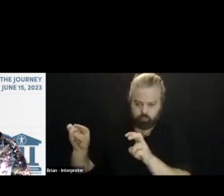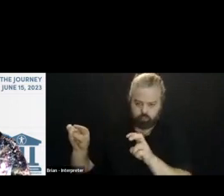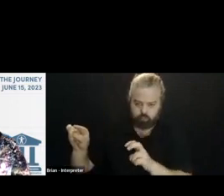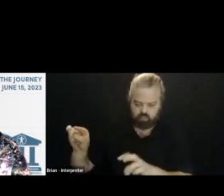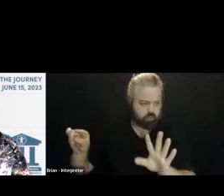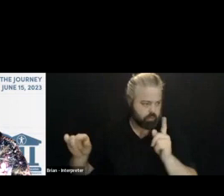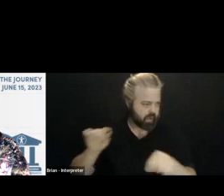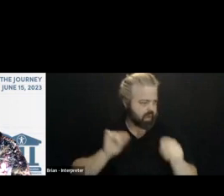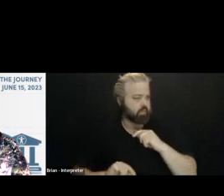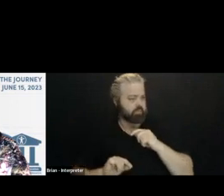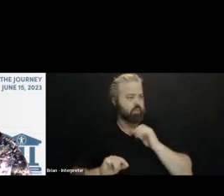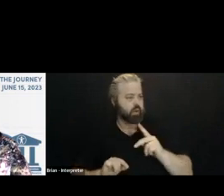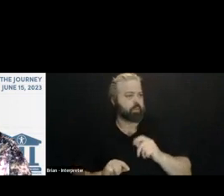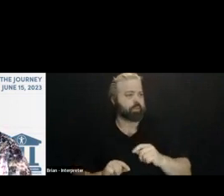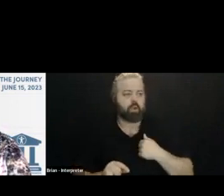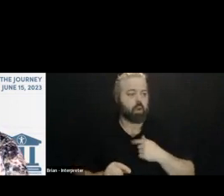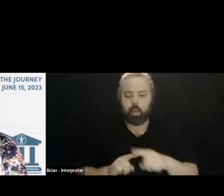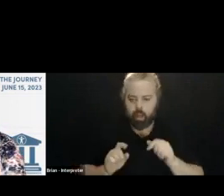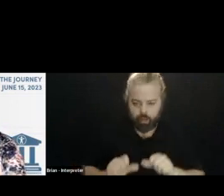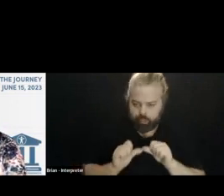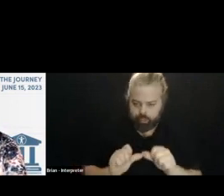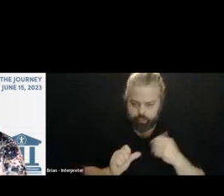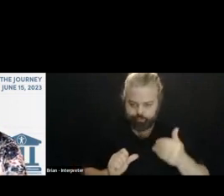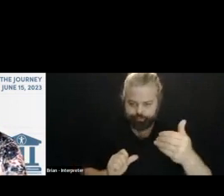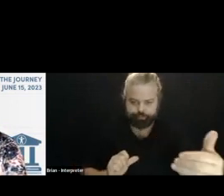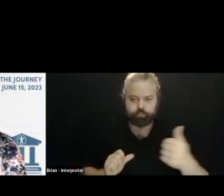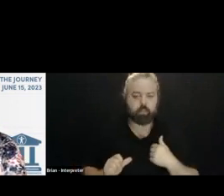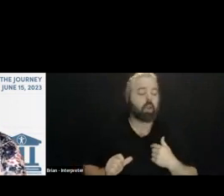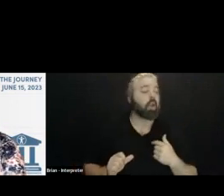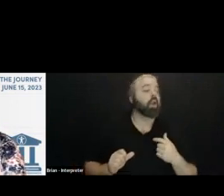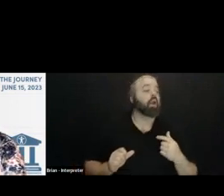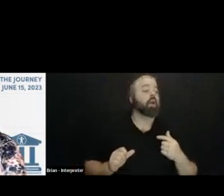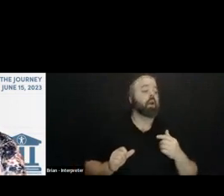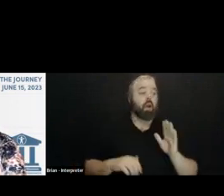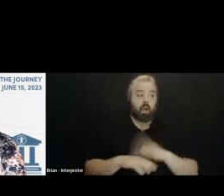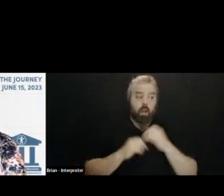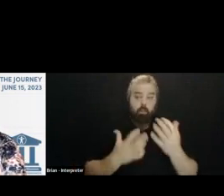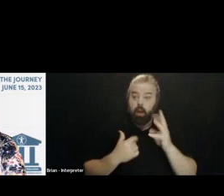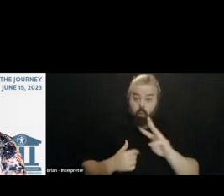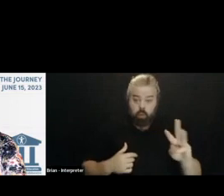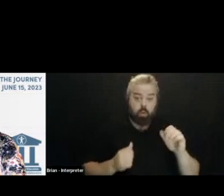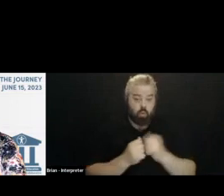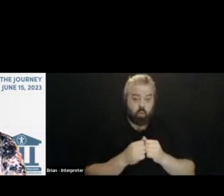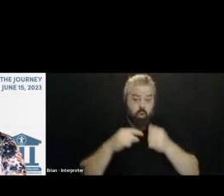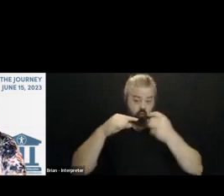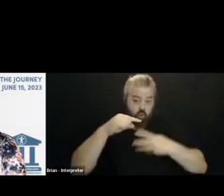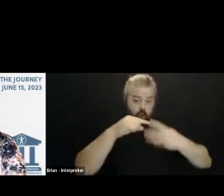And I can keep going. One thing I see on a whole lot of websites that have drop-down menus like this is that when